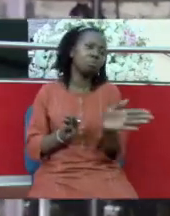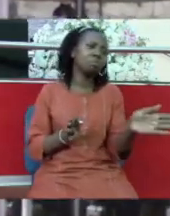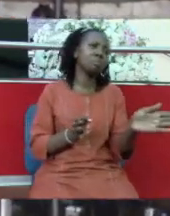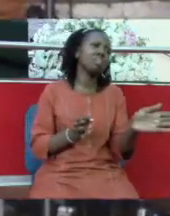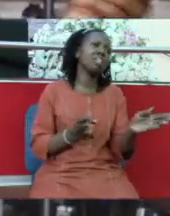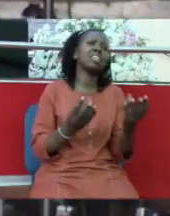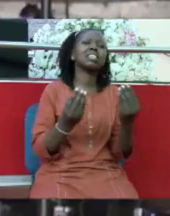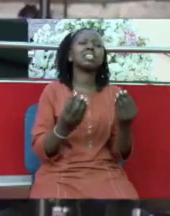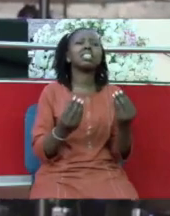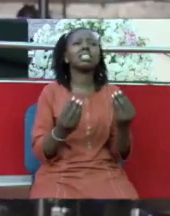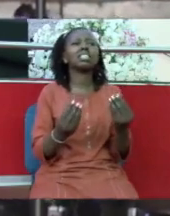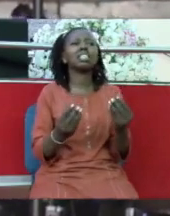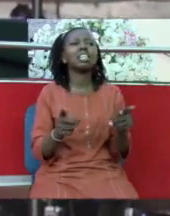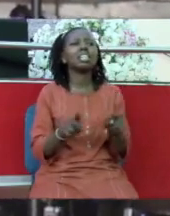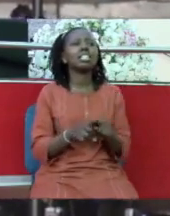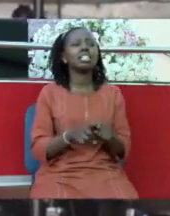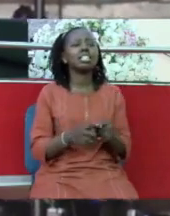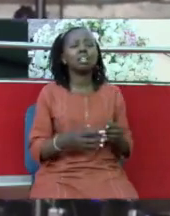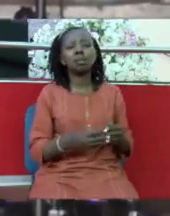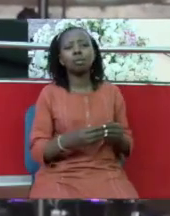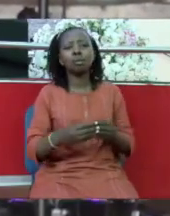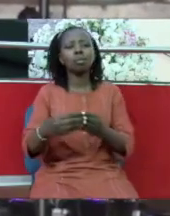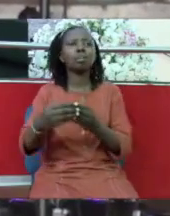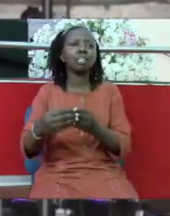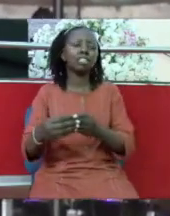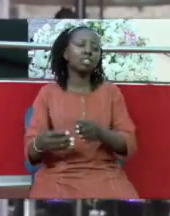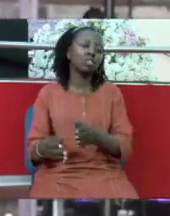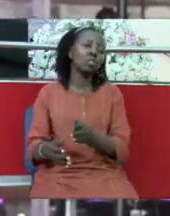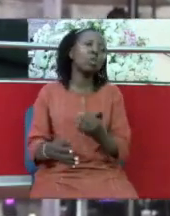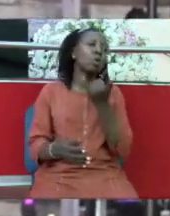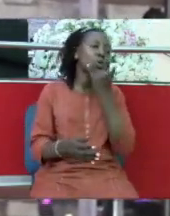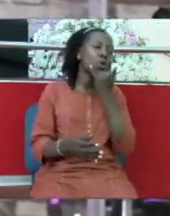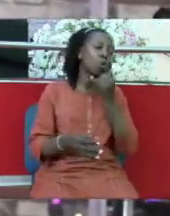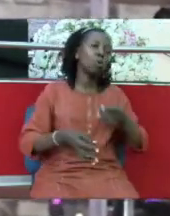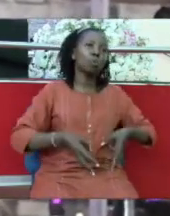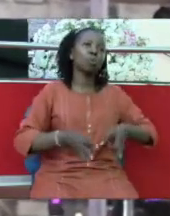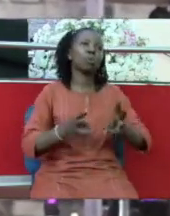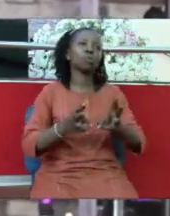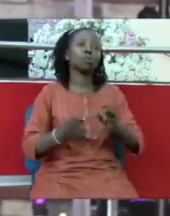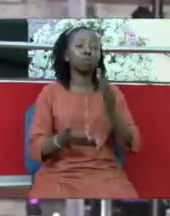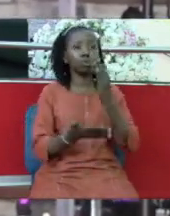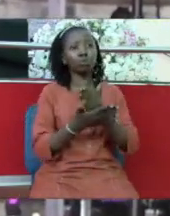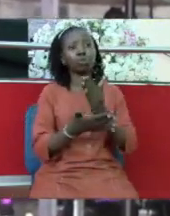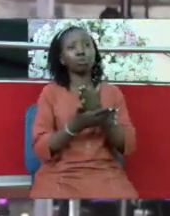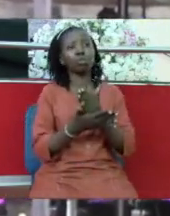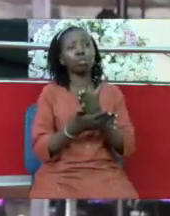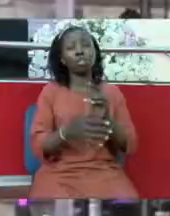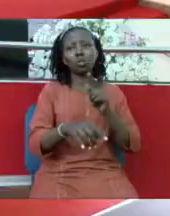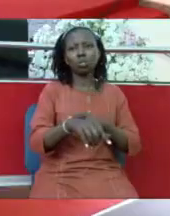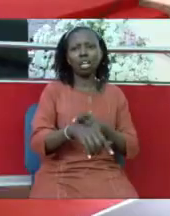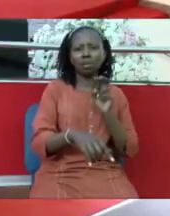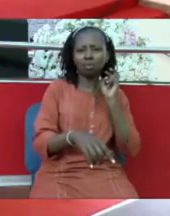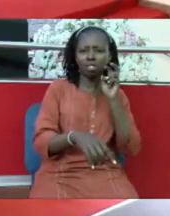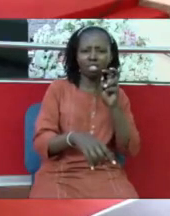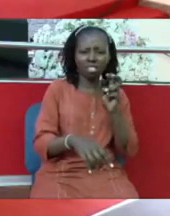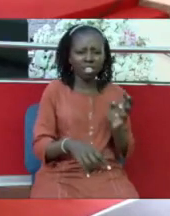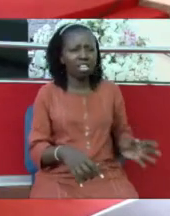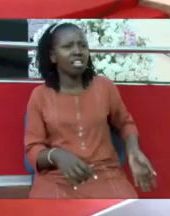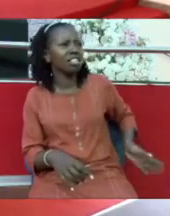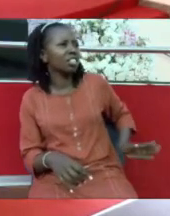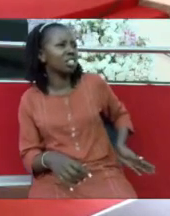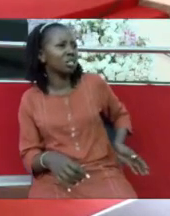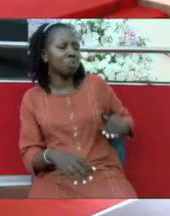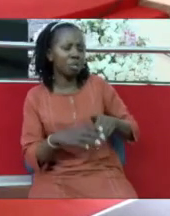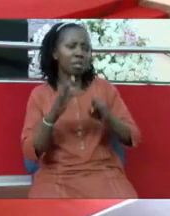easy to mislead ourselves. Na hata sisi wenyewe huwa tunajipotosha kwa urahisi. So whenever you see the word sheep in the Bible, don't get